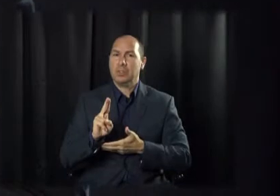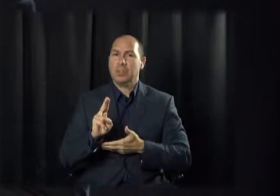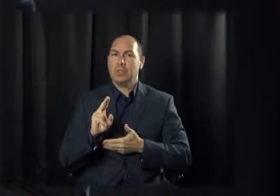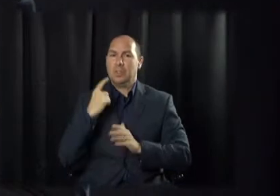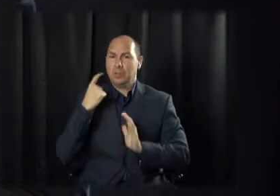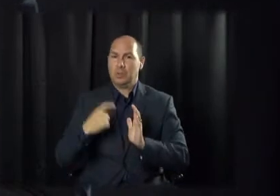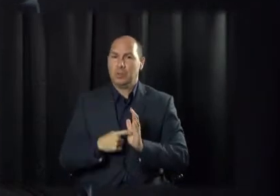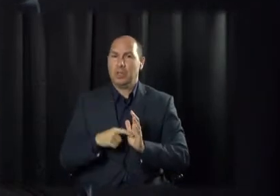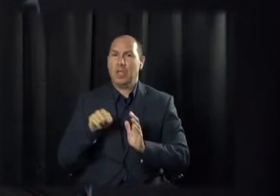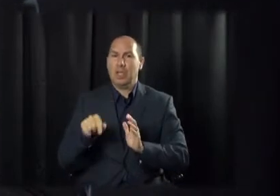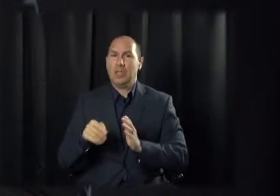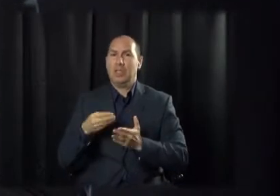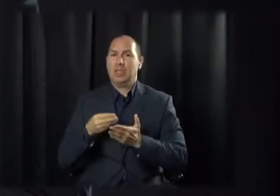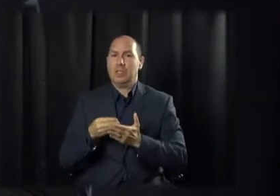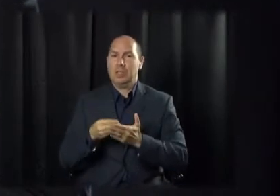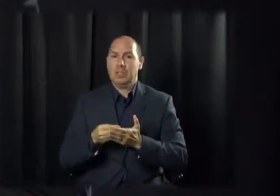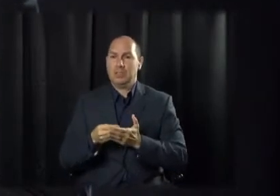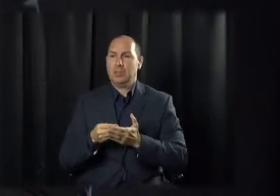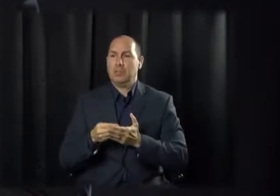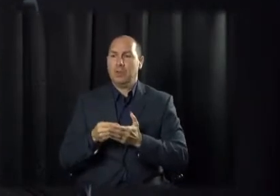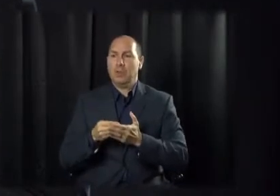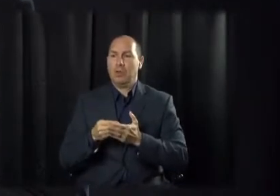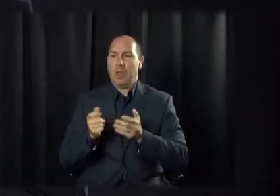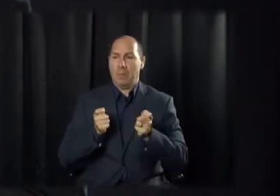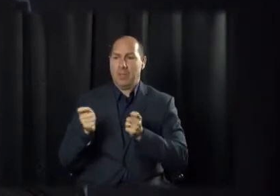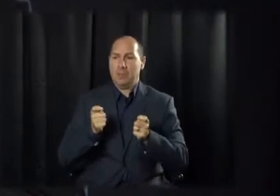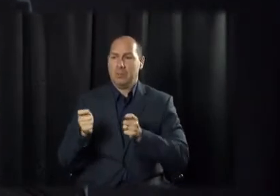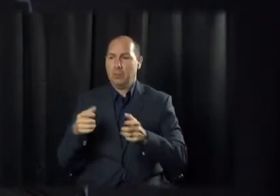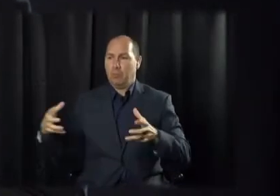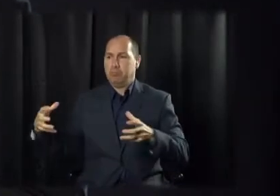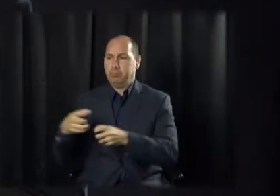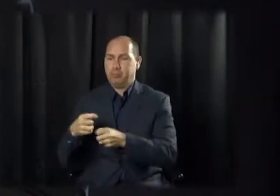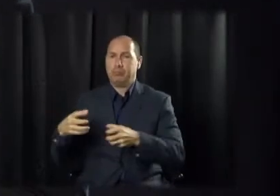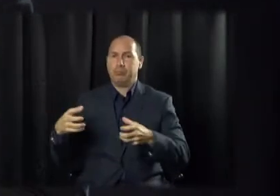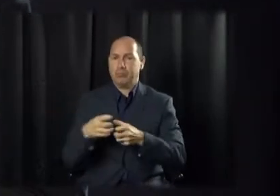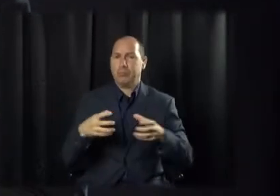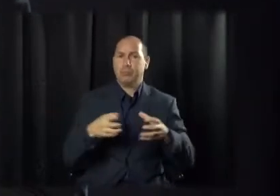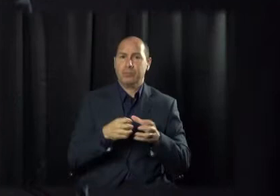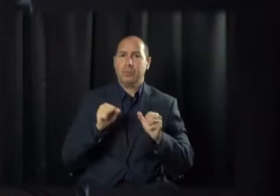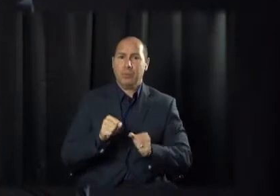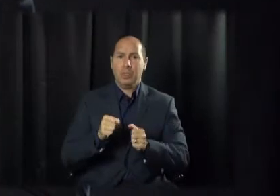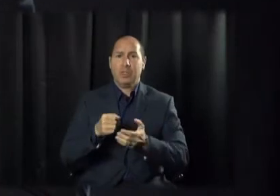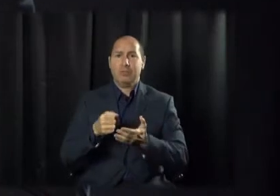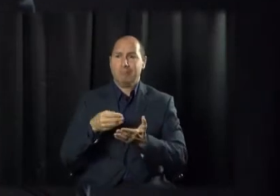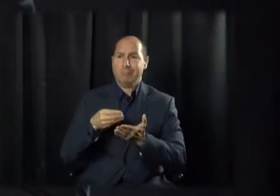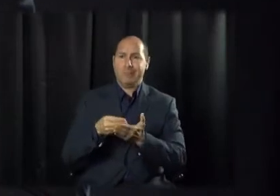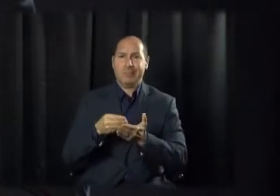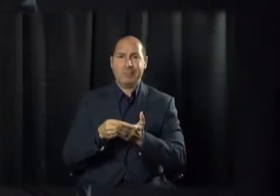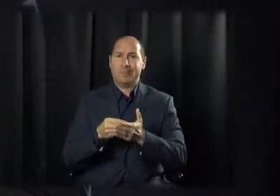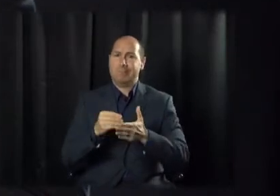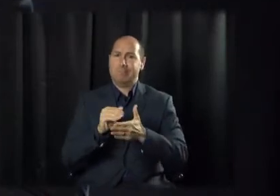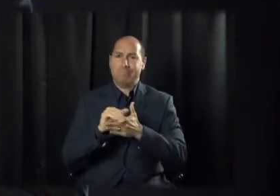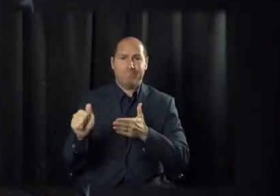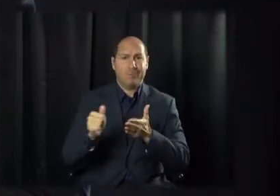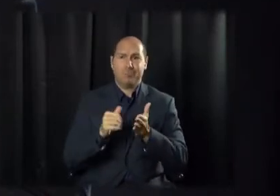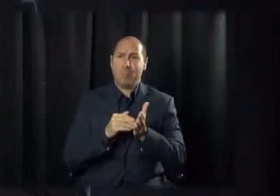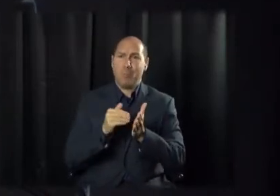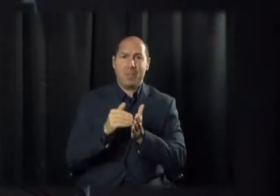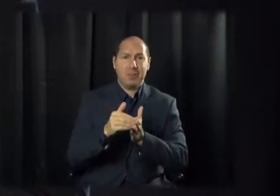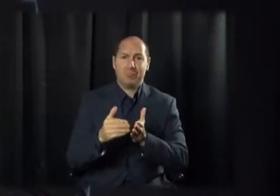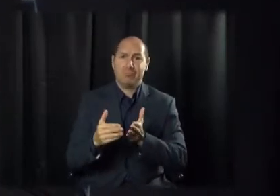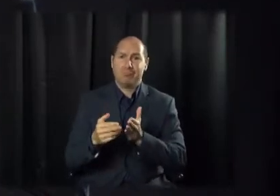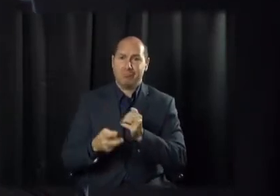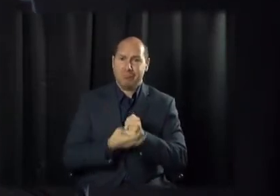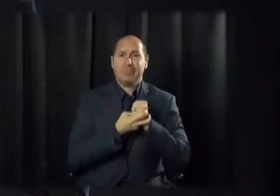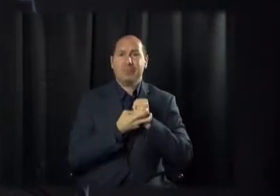consolidated that can save millions of dollars. And when you look at the $94 million that people are talking about here,